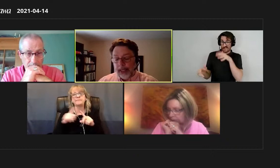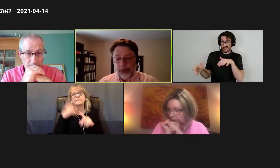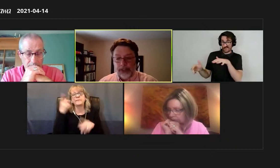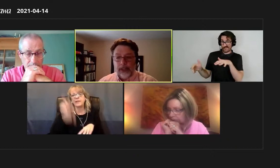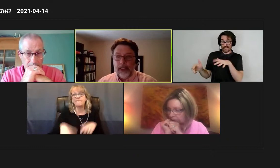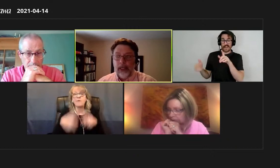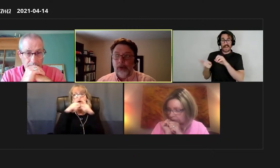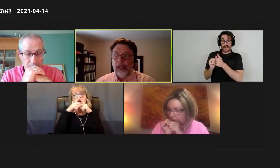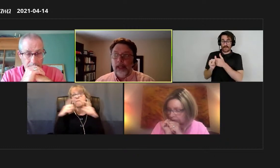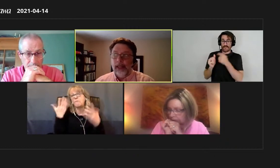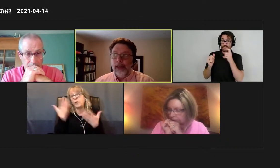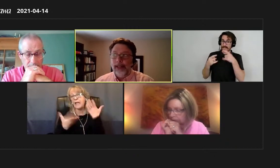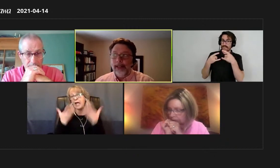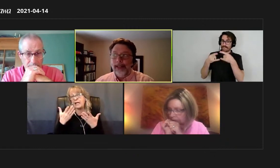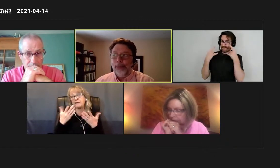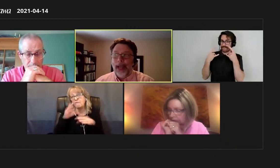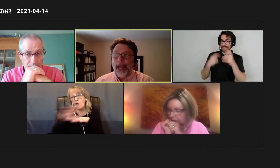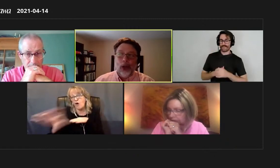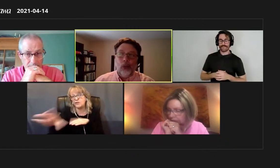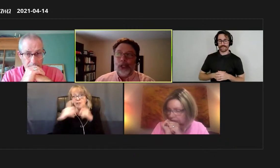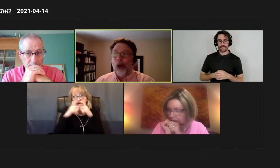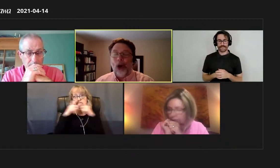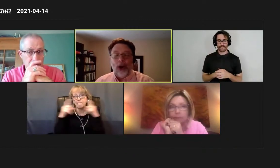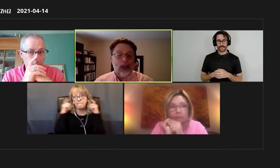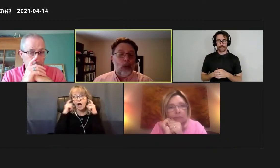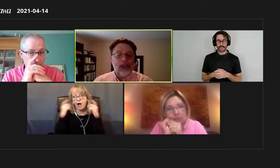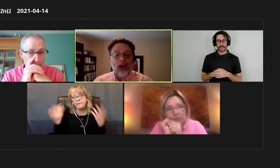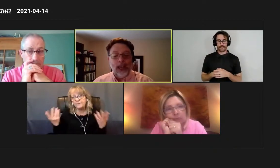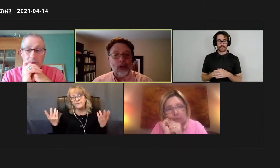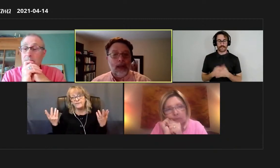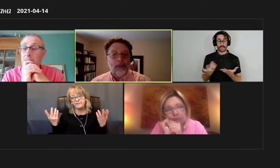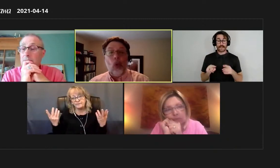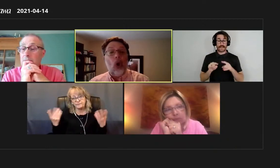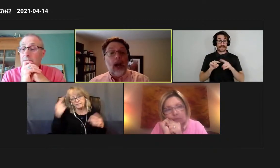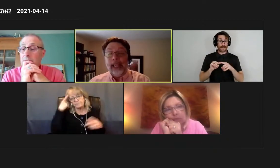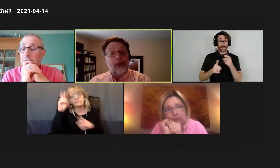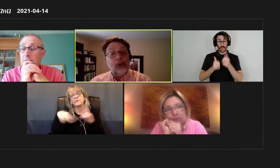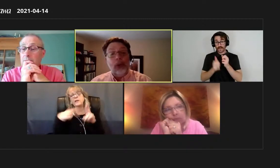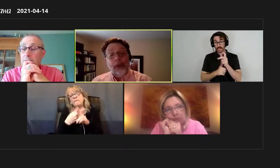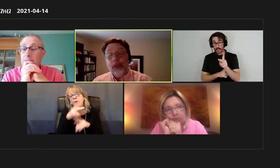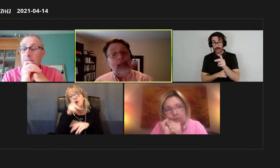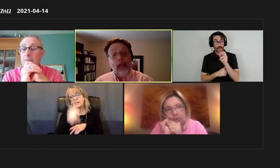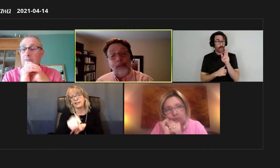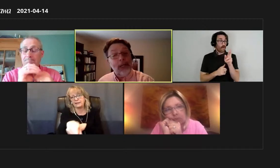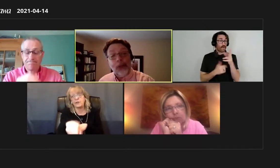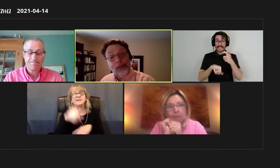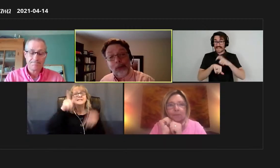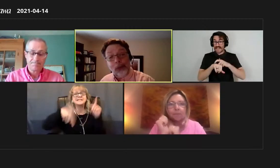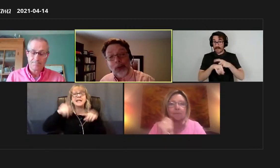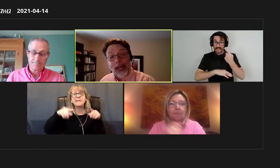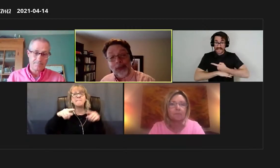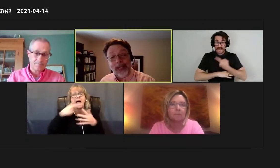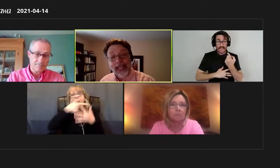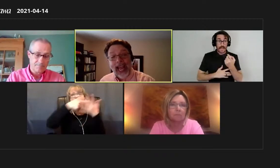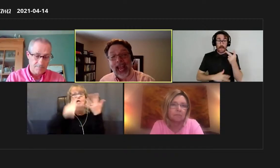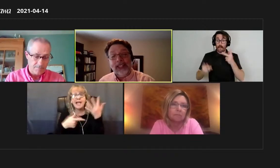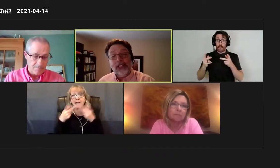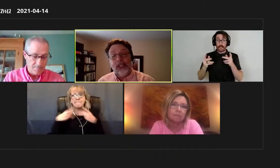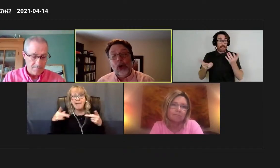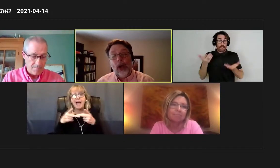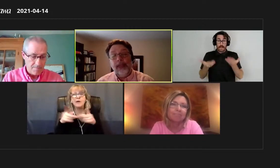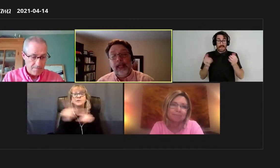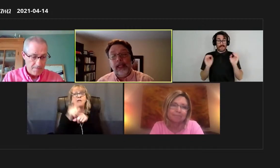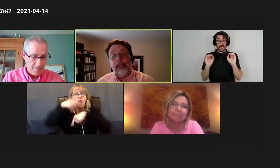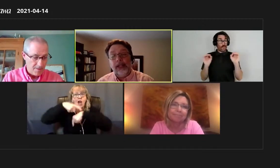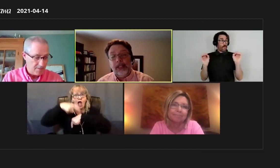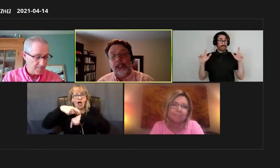other counselor, you know, depending on which park and what time you might be walking through, there may not be other people around. And so